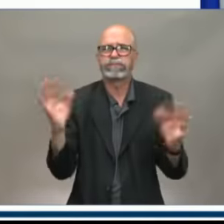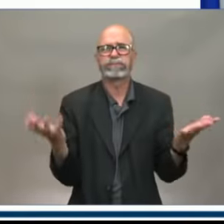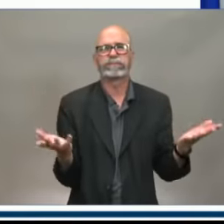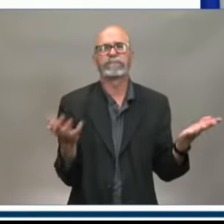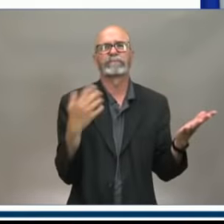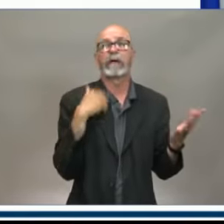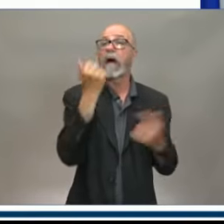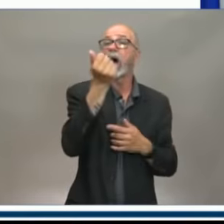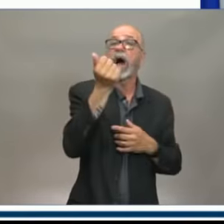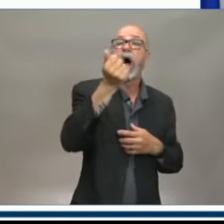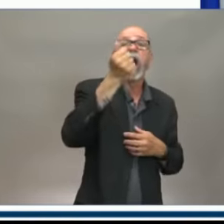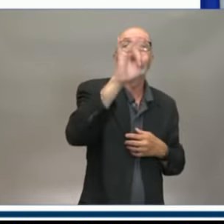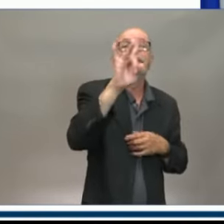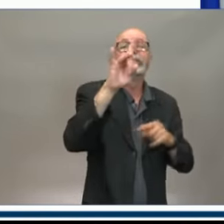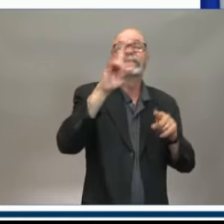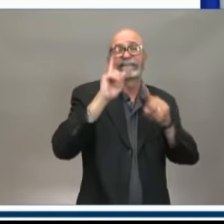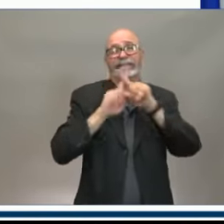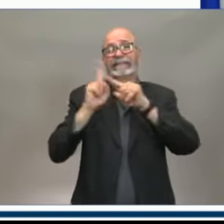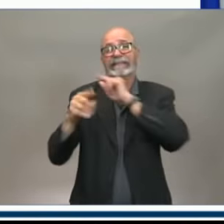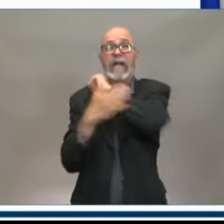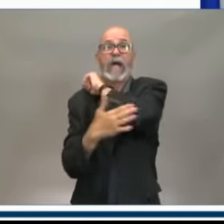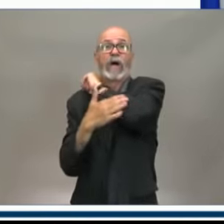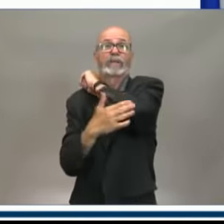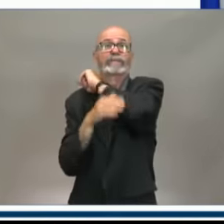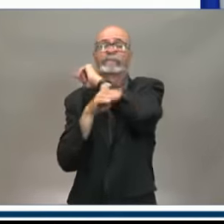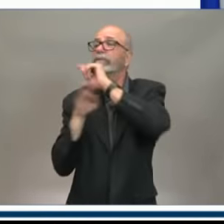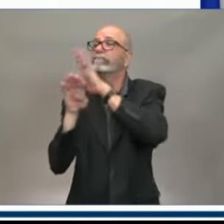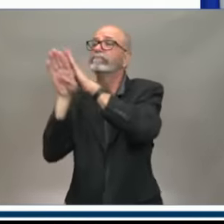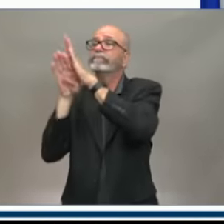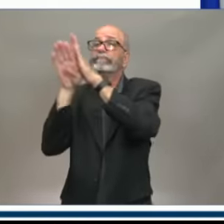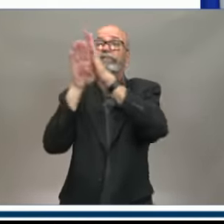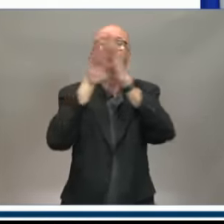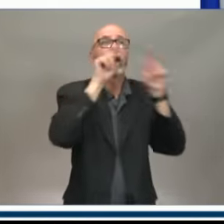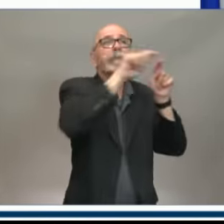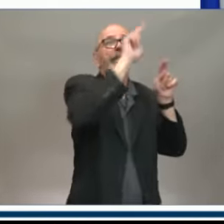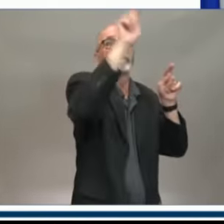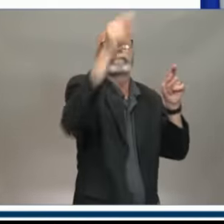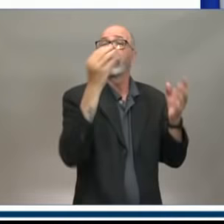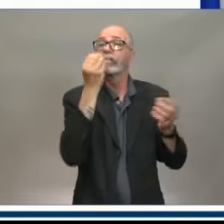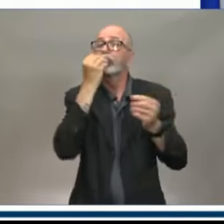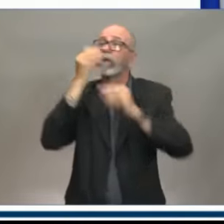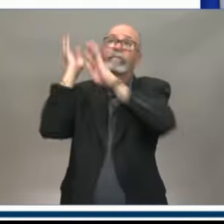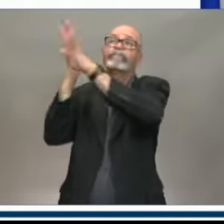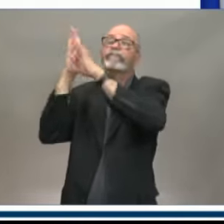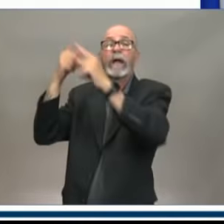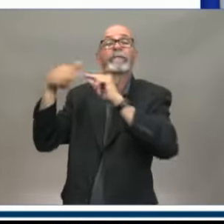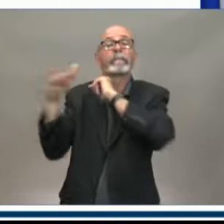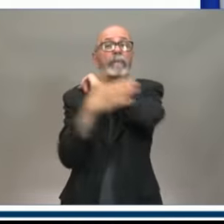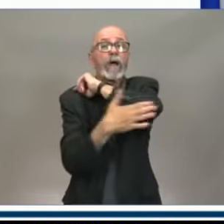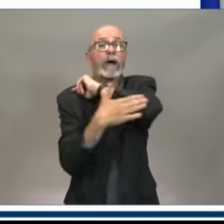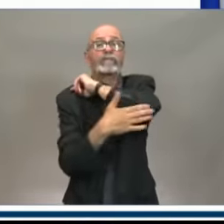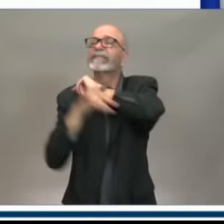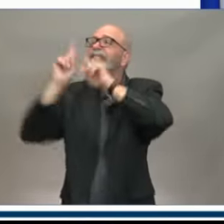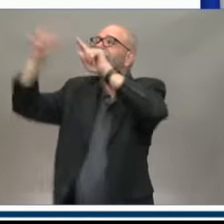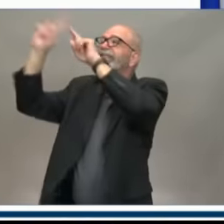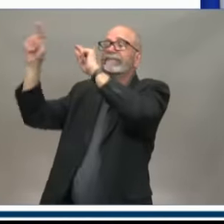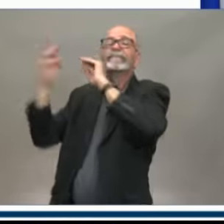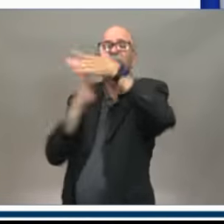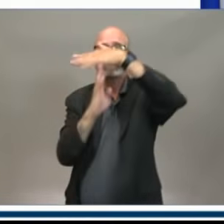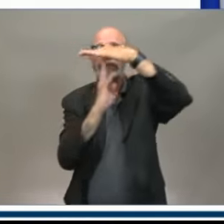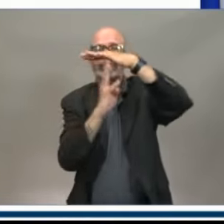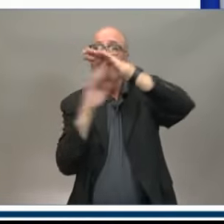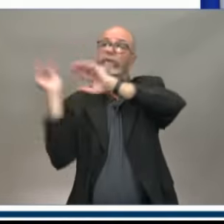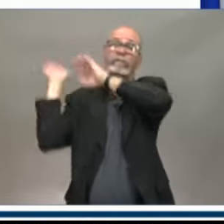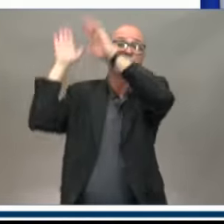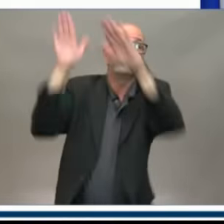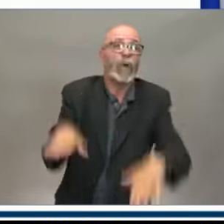in population through immigration. Population has hit an all-time high. That growth has not just